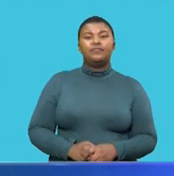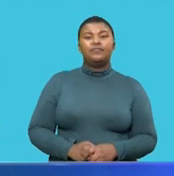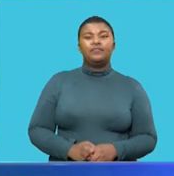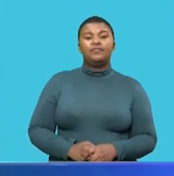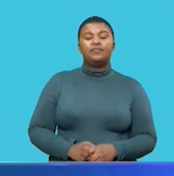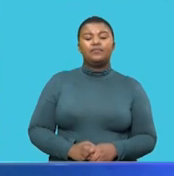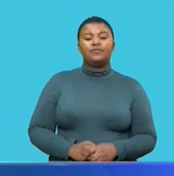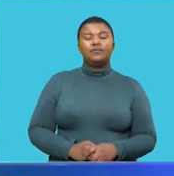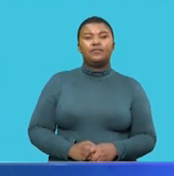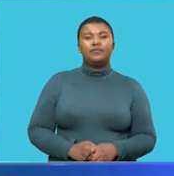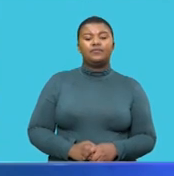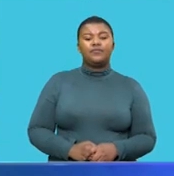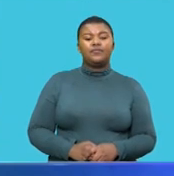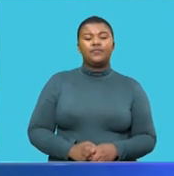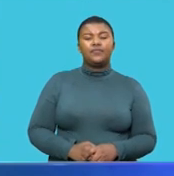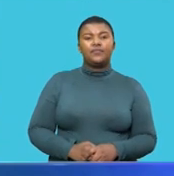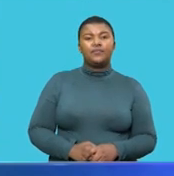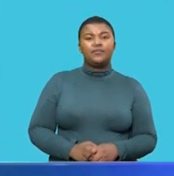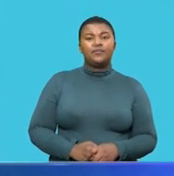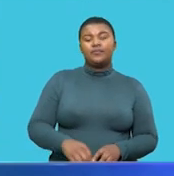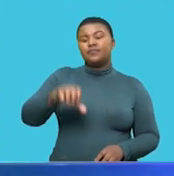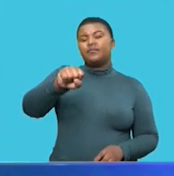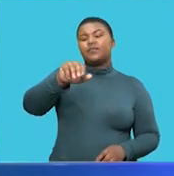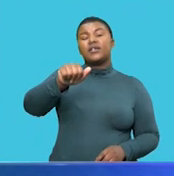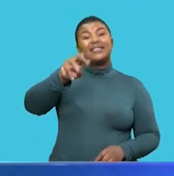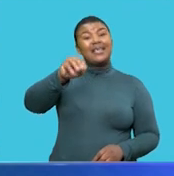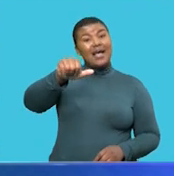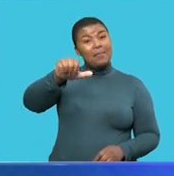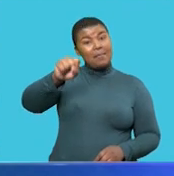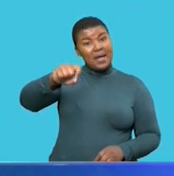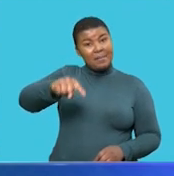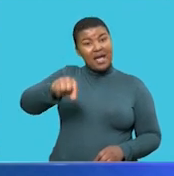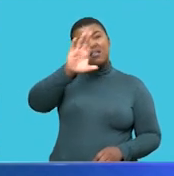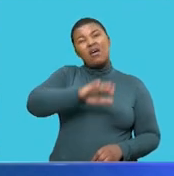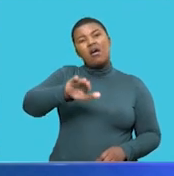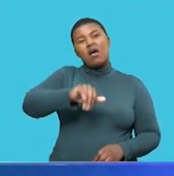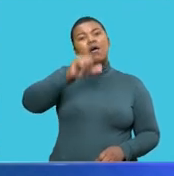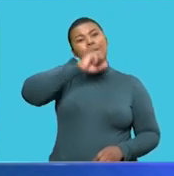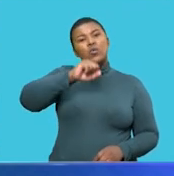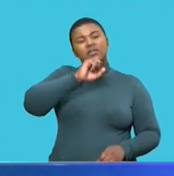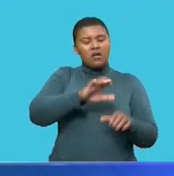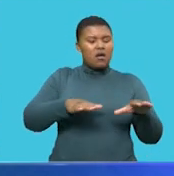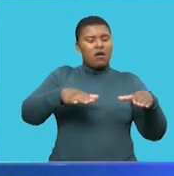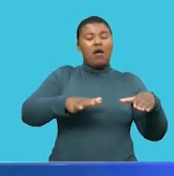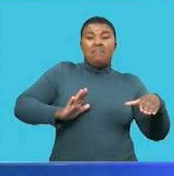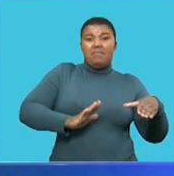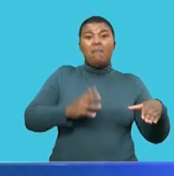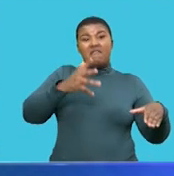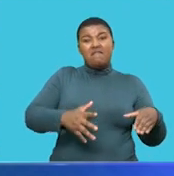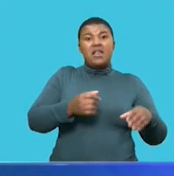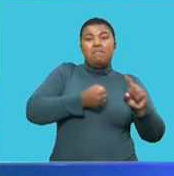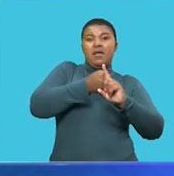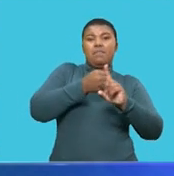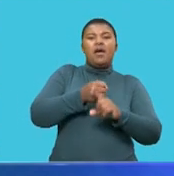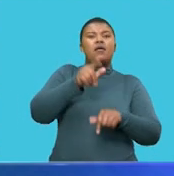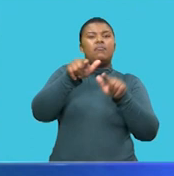Umkhamdlu wemboni yabaculi wase Ningizimu Afrika okuyi South African Music Industry Council unxusa uhulumeni wasesifundazweni